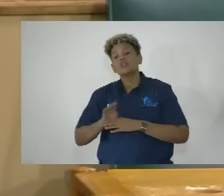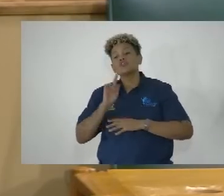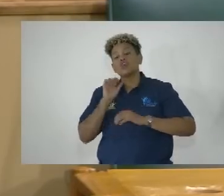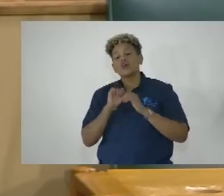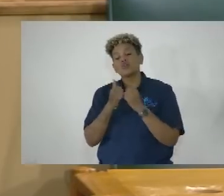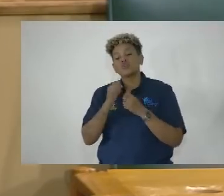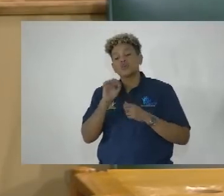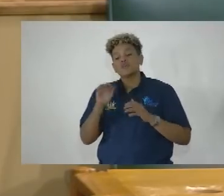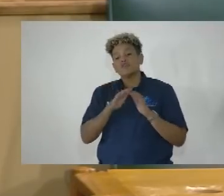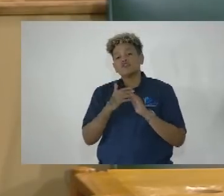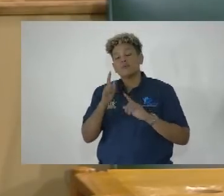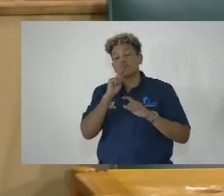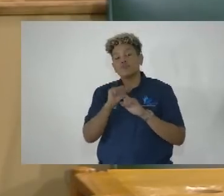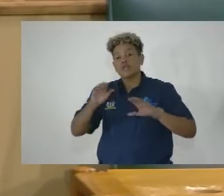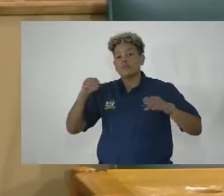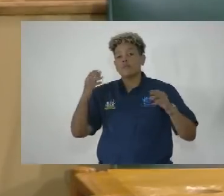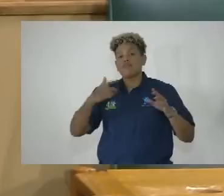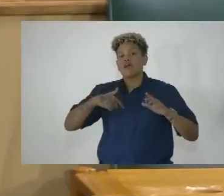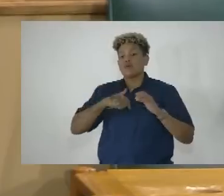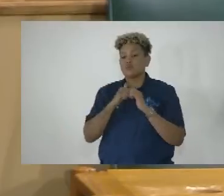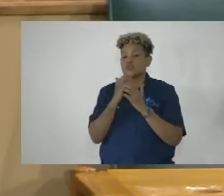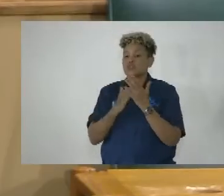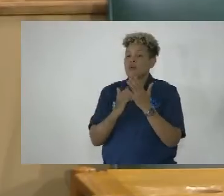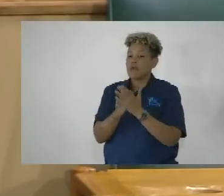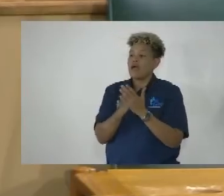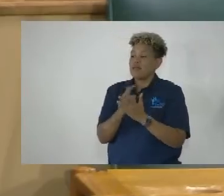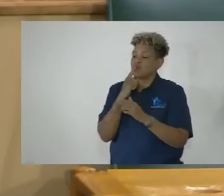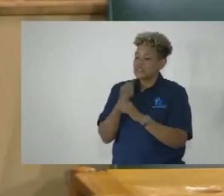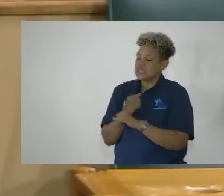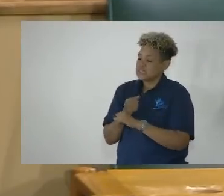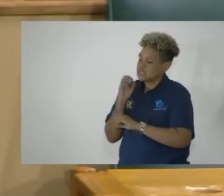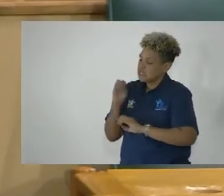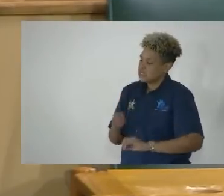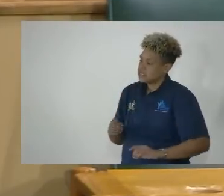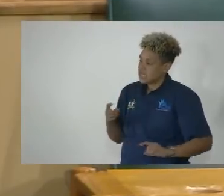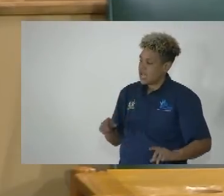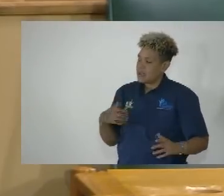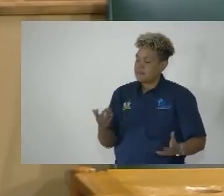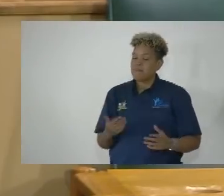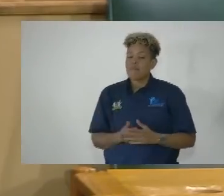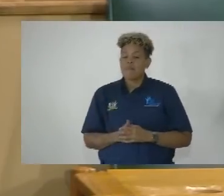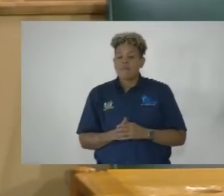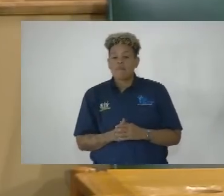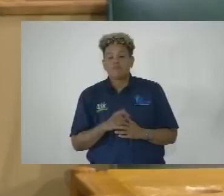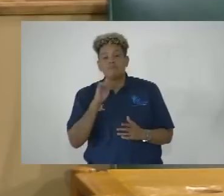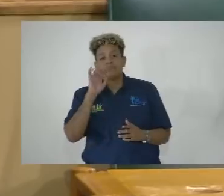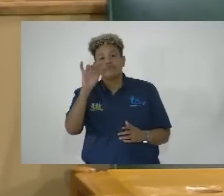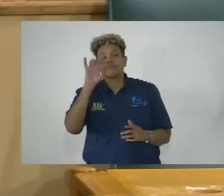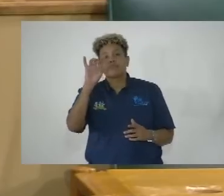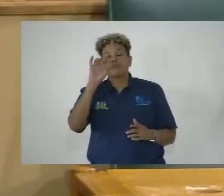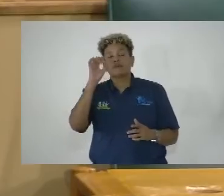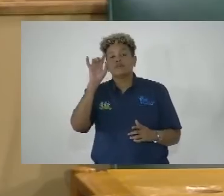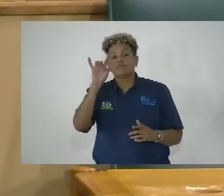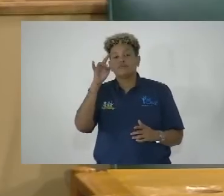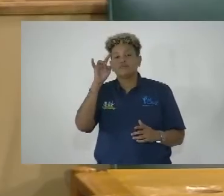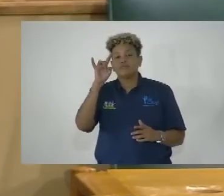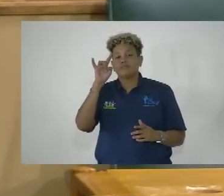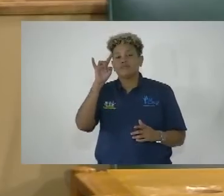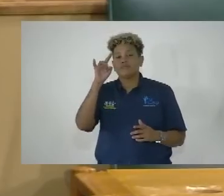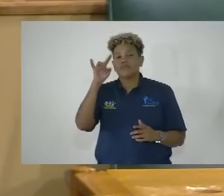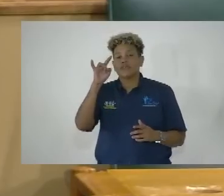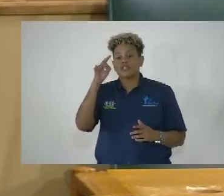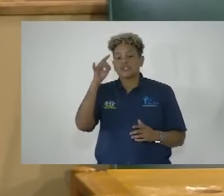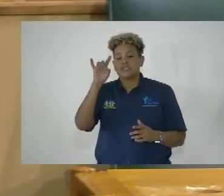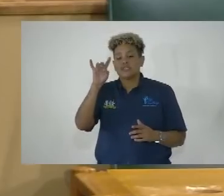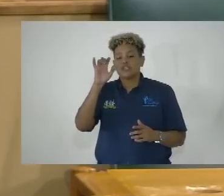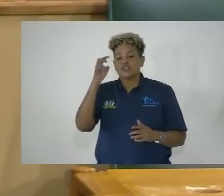of Jamaica provides us with some helpful statistics. There are 817 private